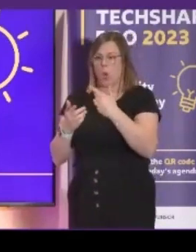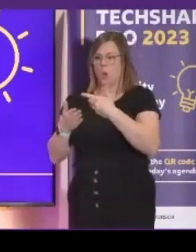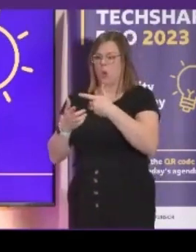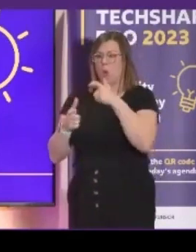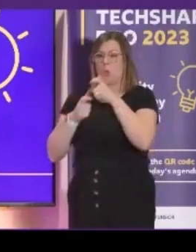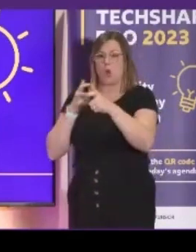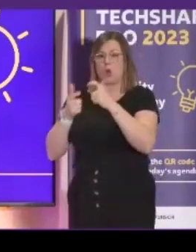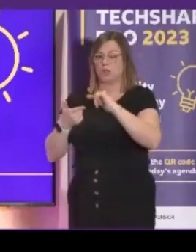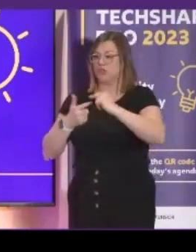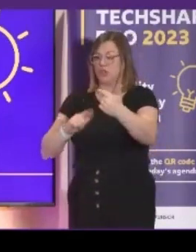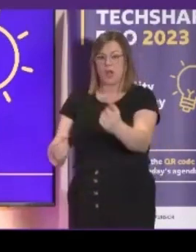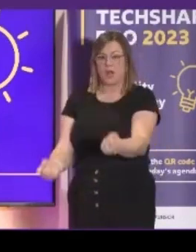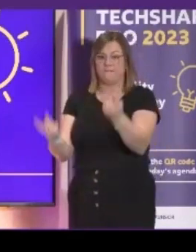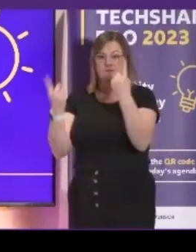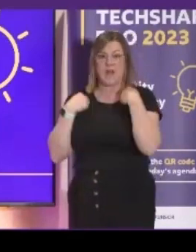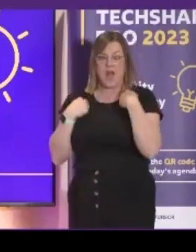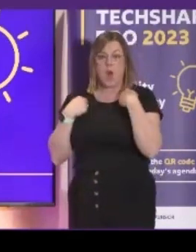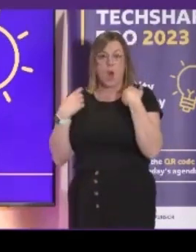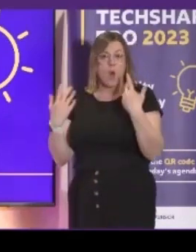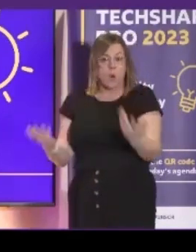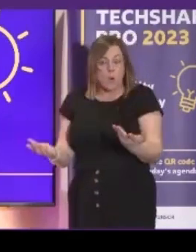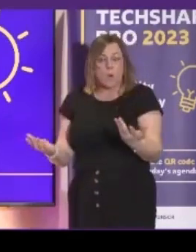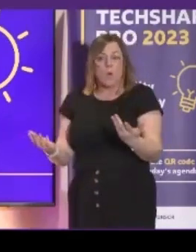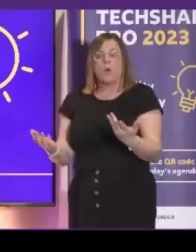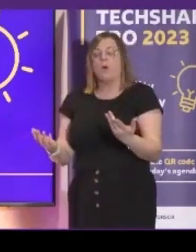language, then you'll lose the end user.